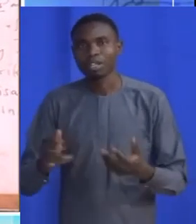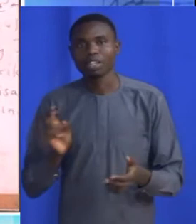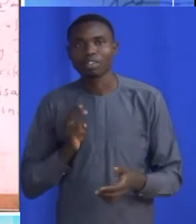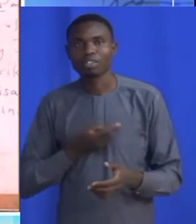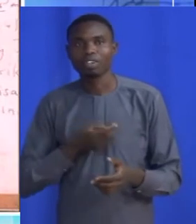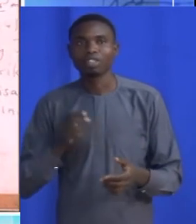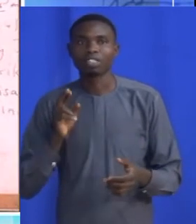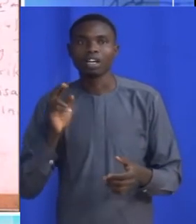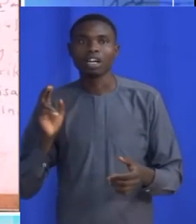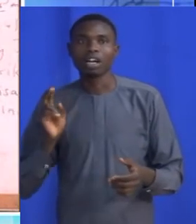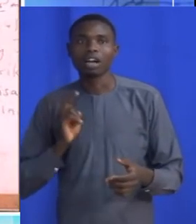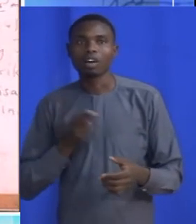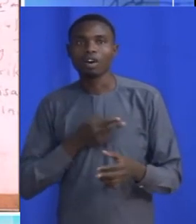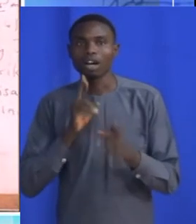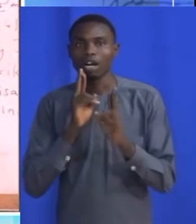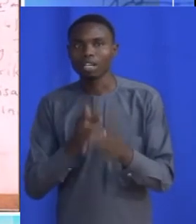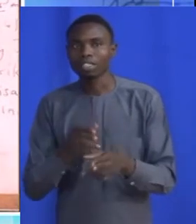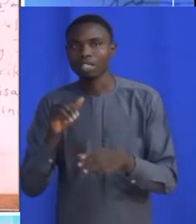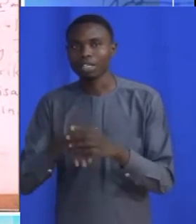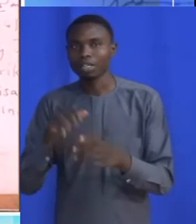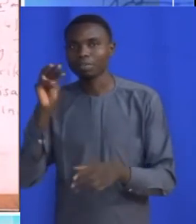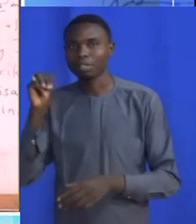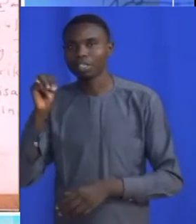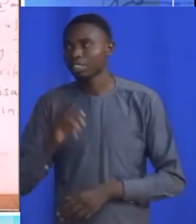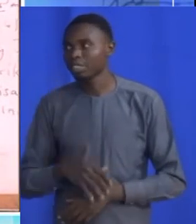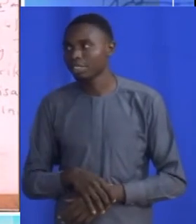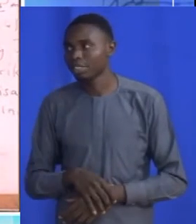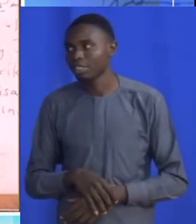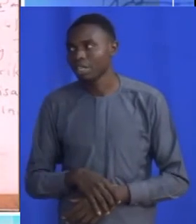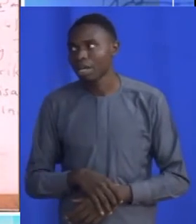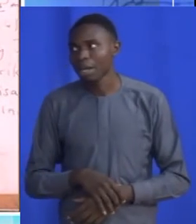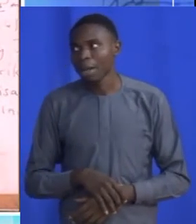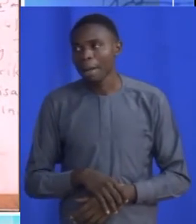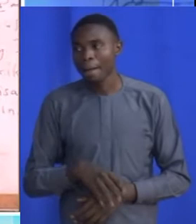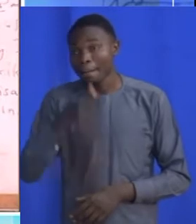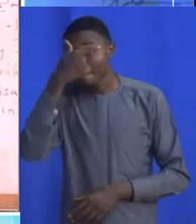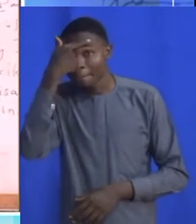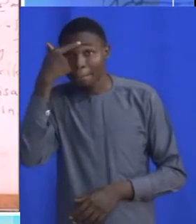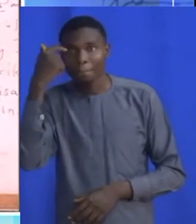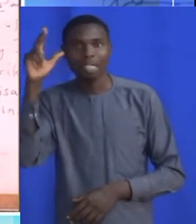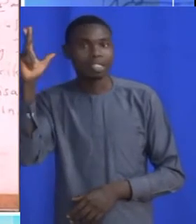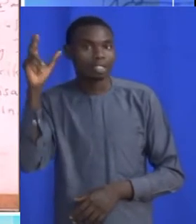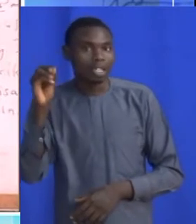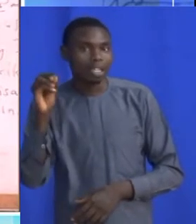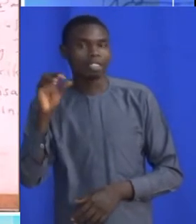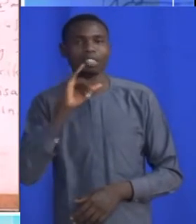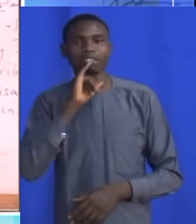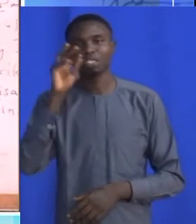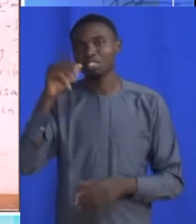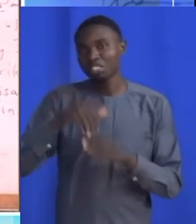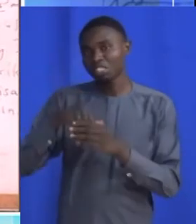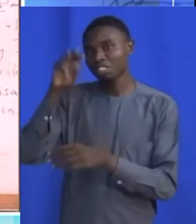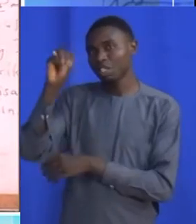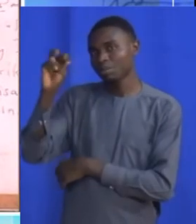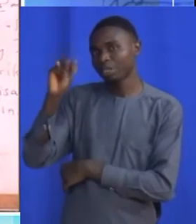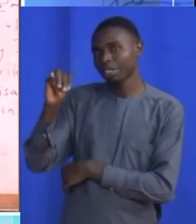I will encourage you to read more at home. Go through your literature, your textbook to see more of this problem,